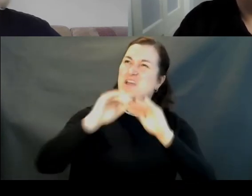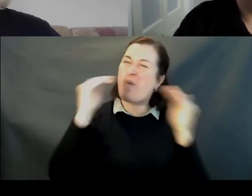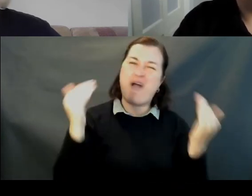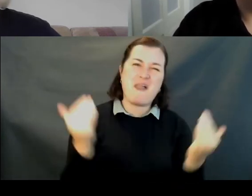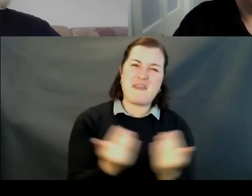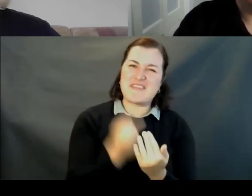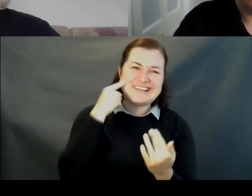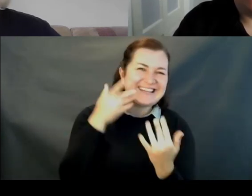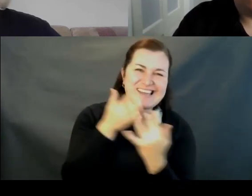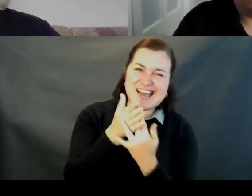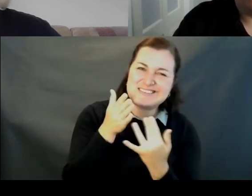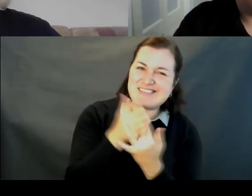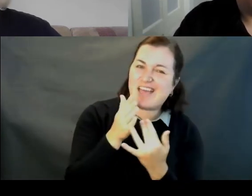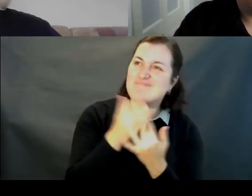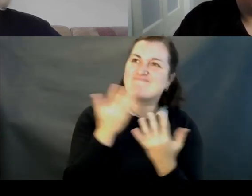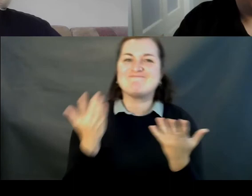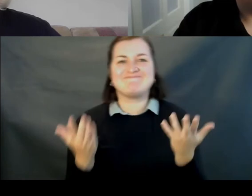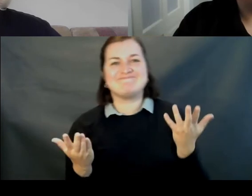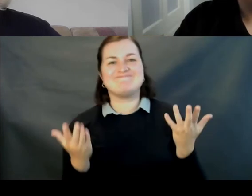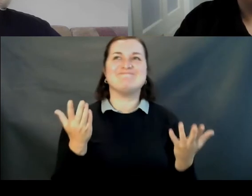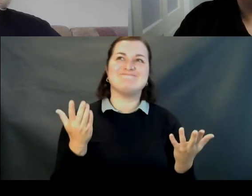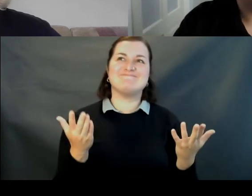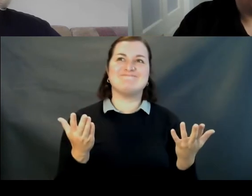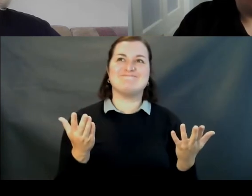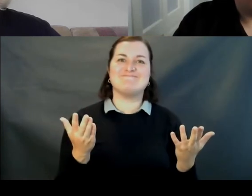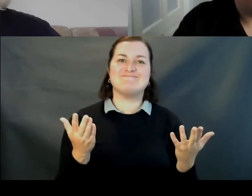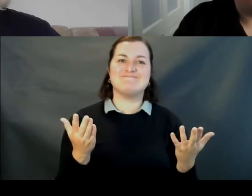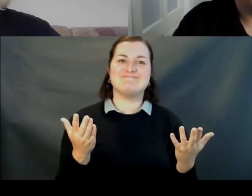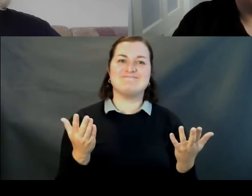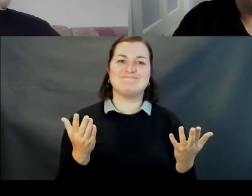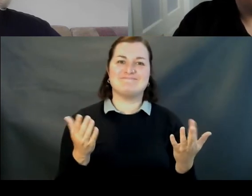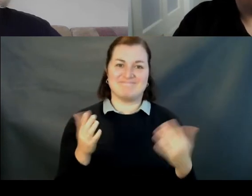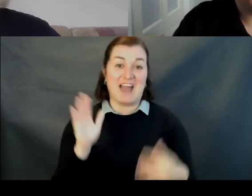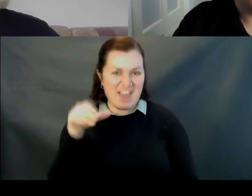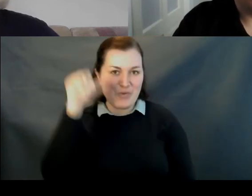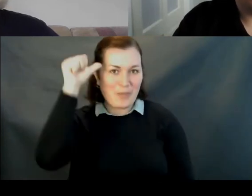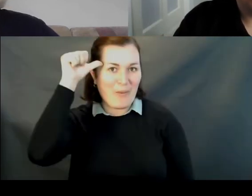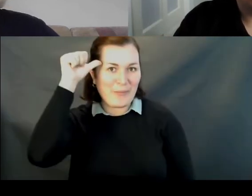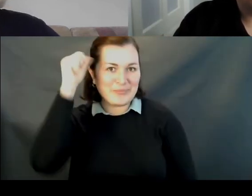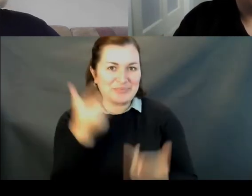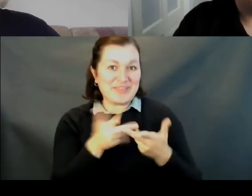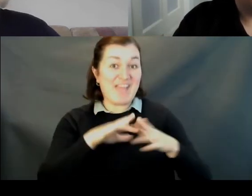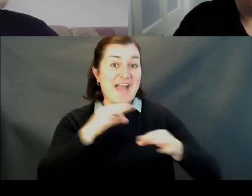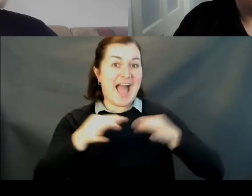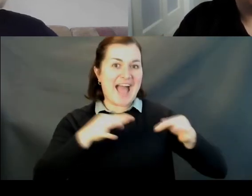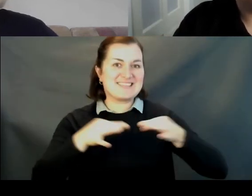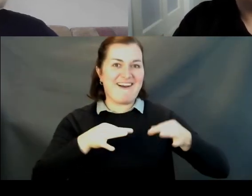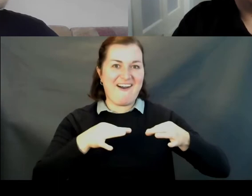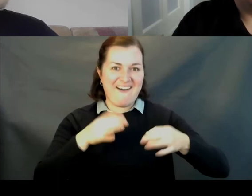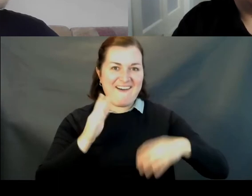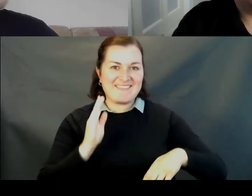And as I'm sure everyone knows, everyone says, get a backup career as an actor, always a good